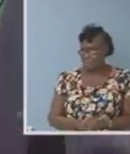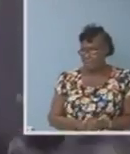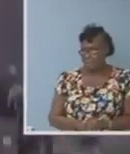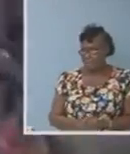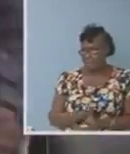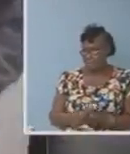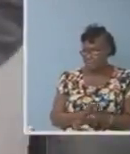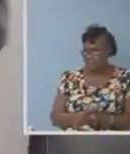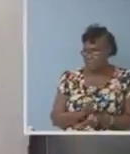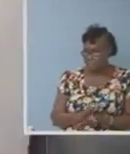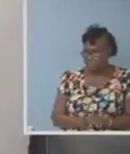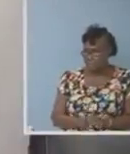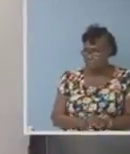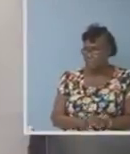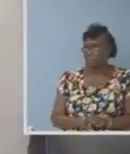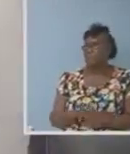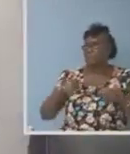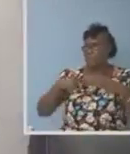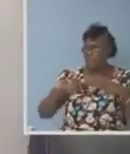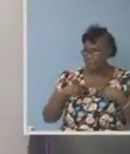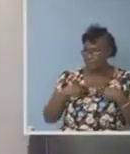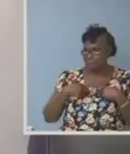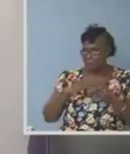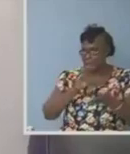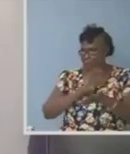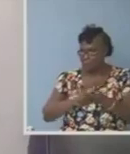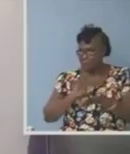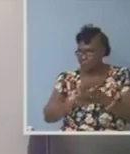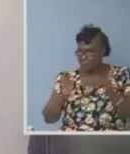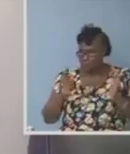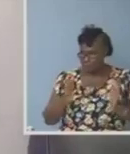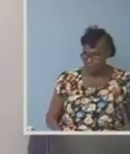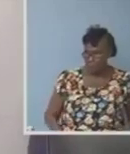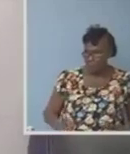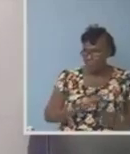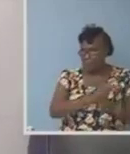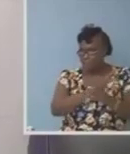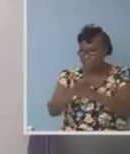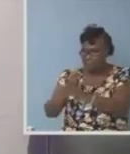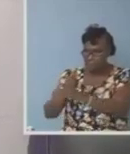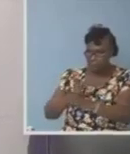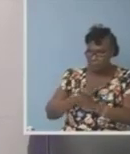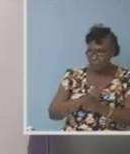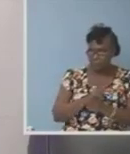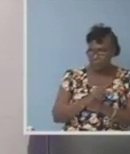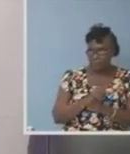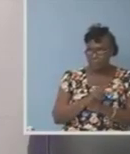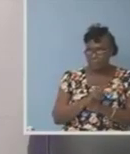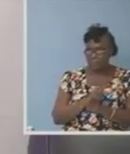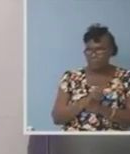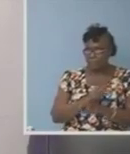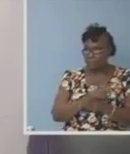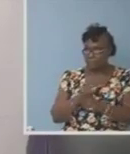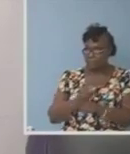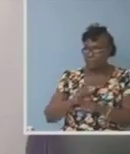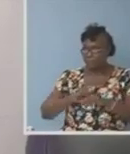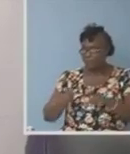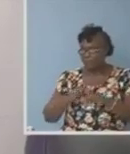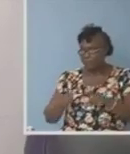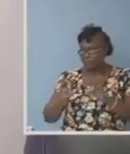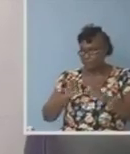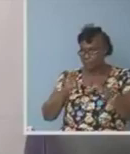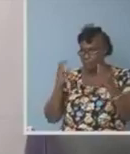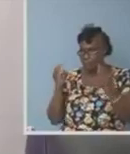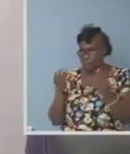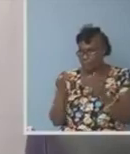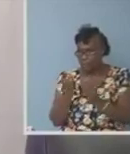staff, which are usually supervised by supervisors from the various companies. MTS